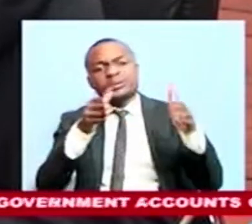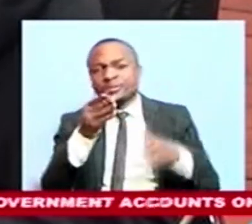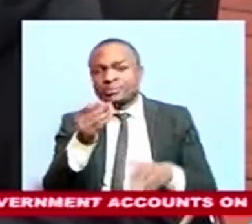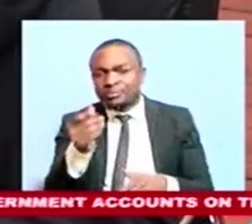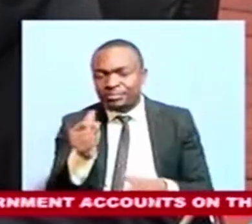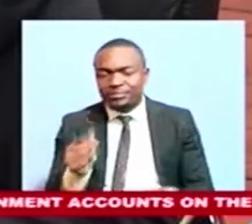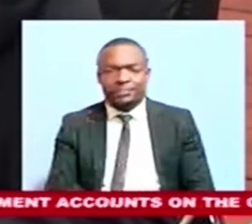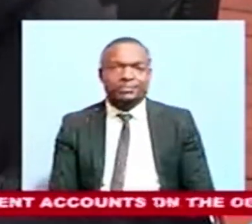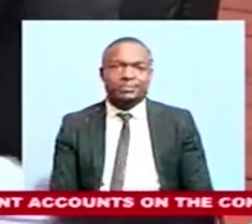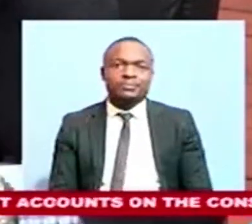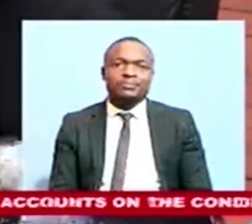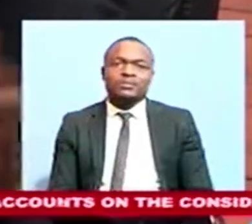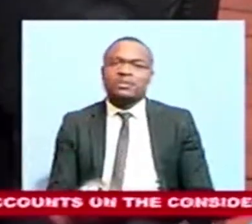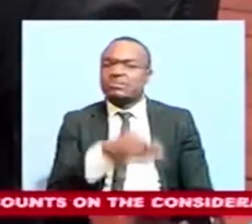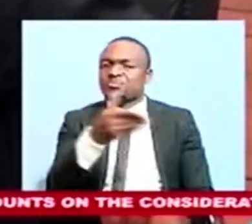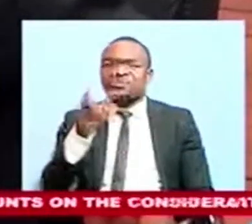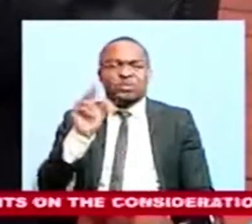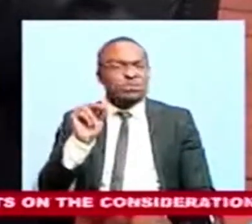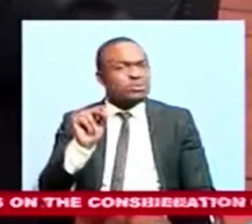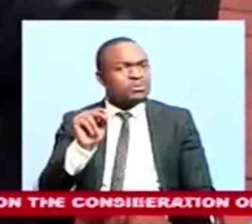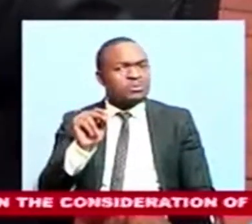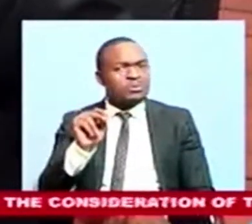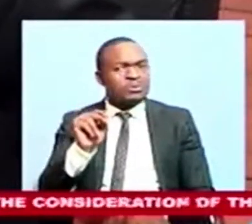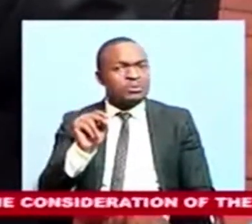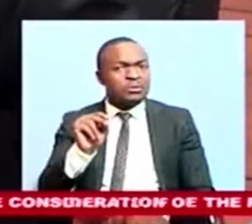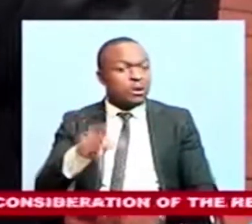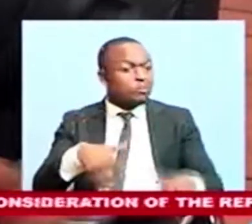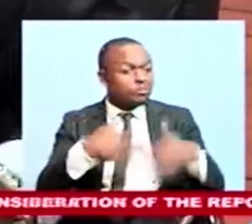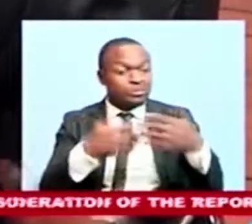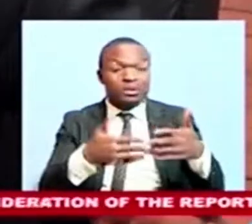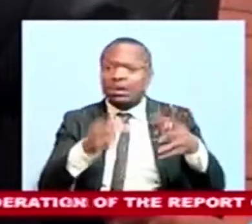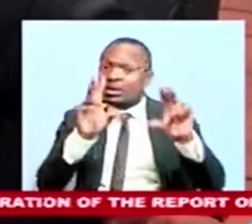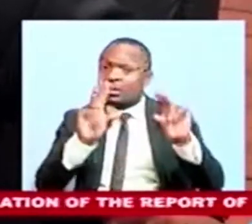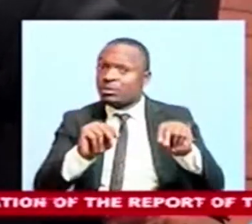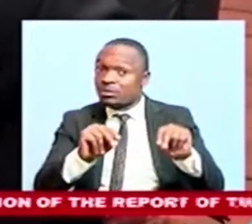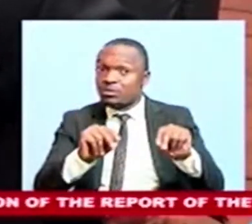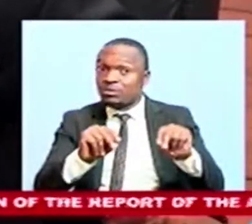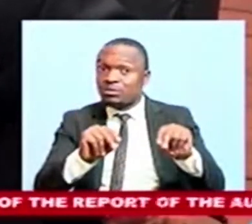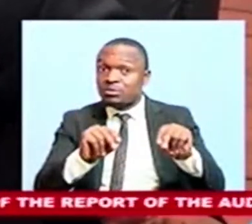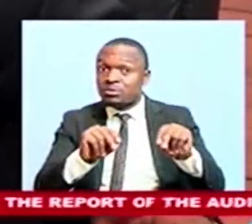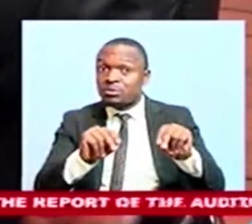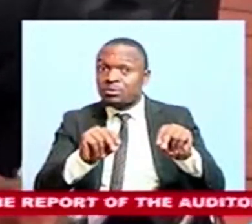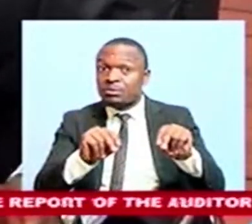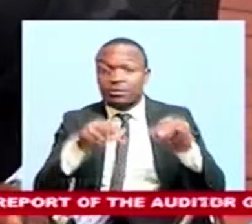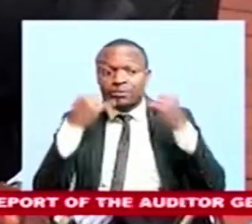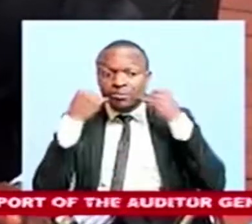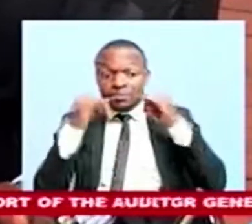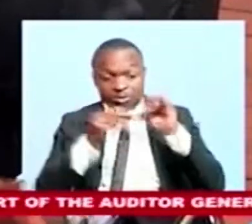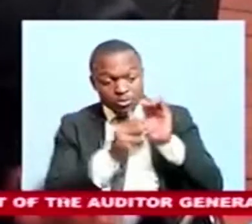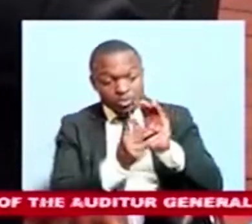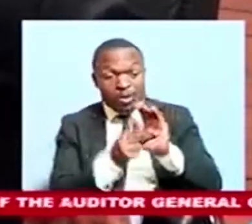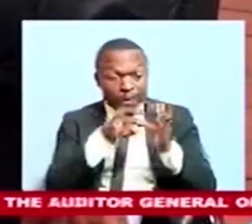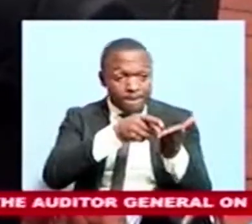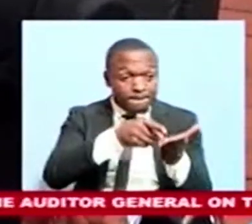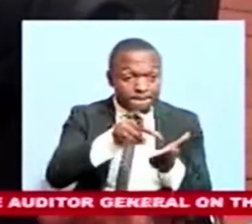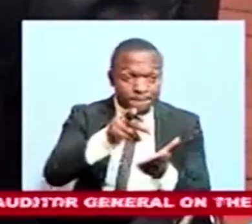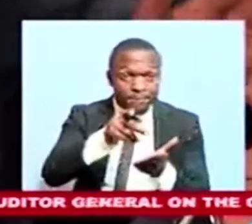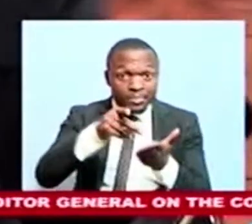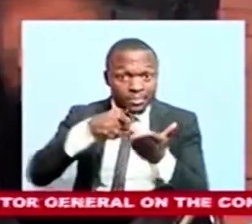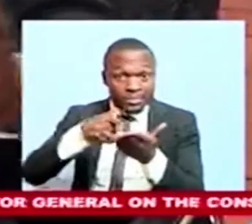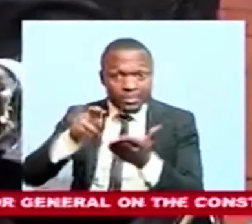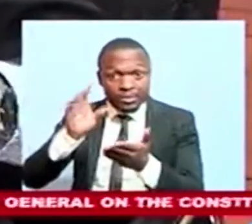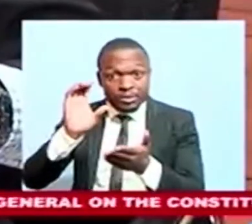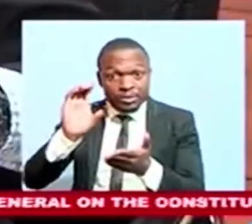There is no acquittal sheets, Chair, no memo to indicate this payment is being paid to